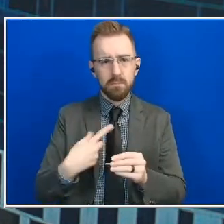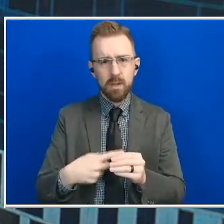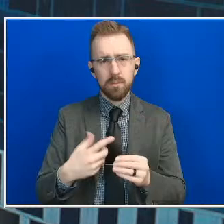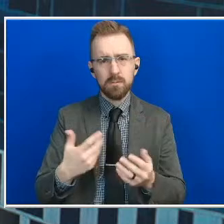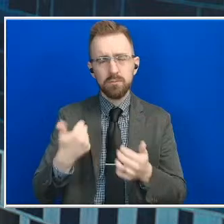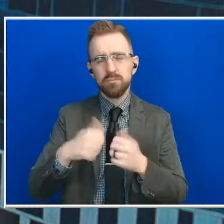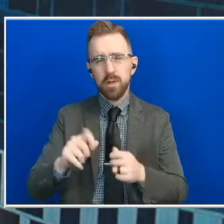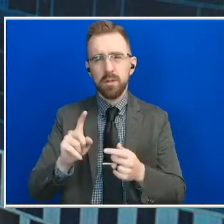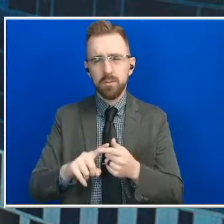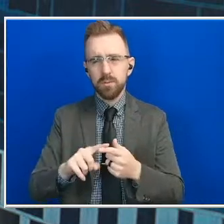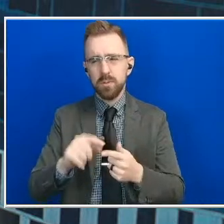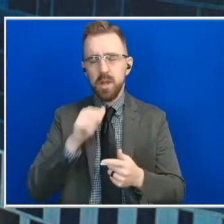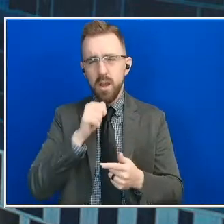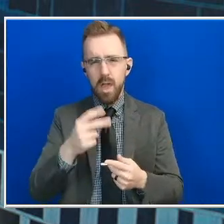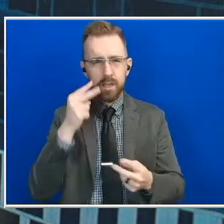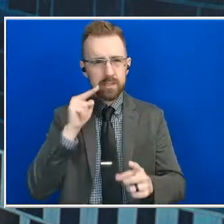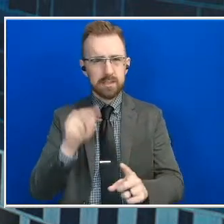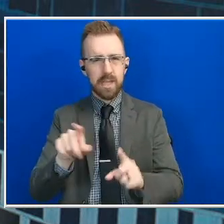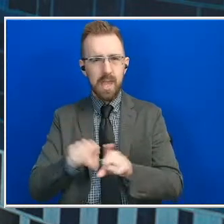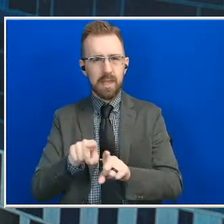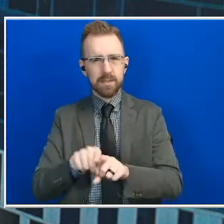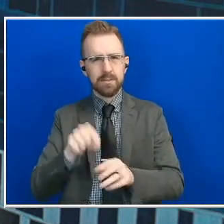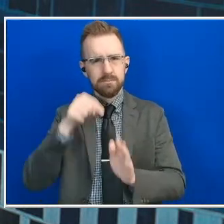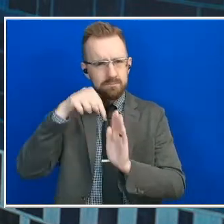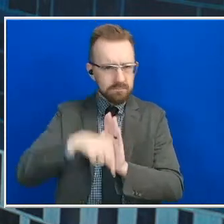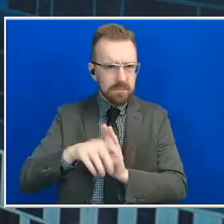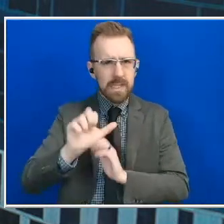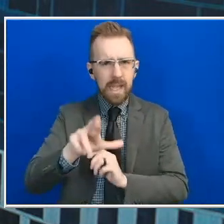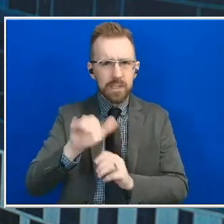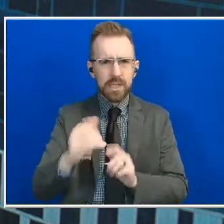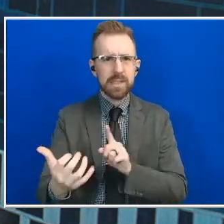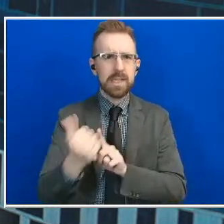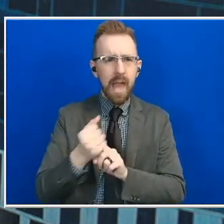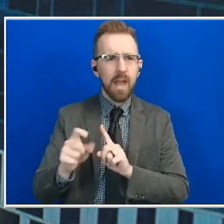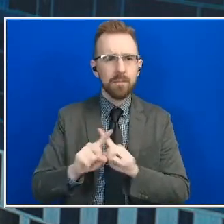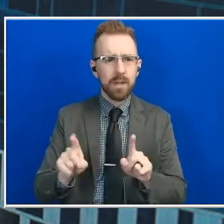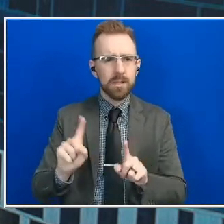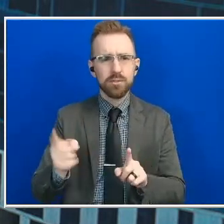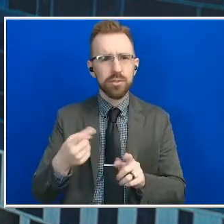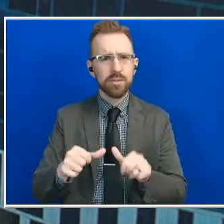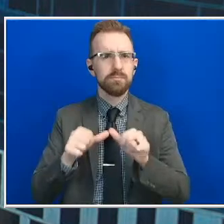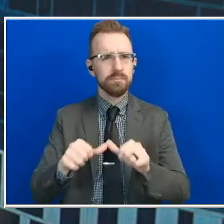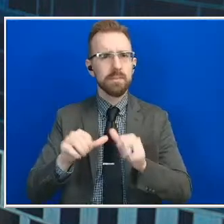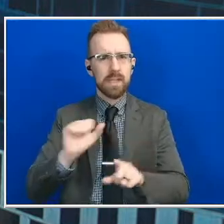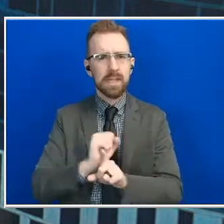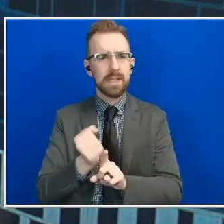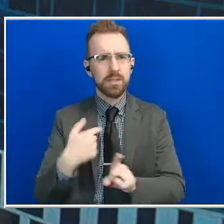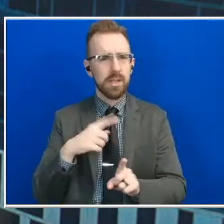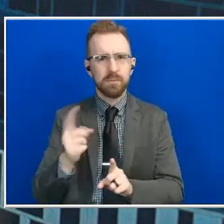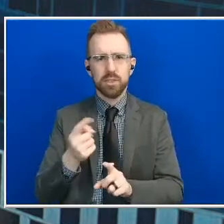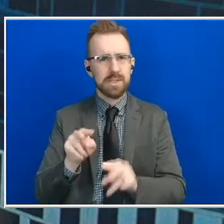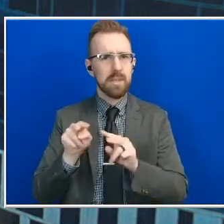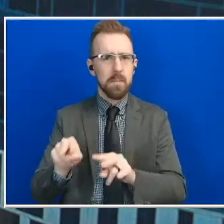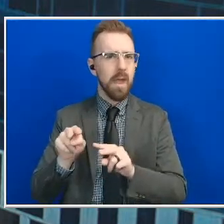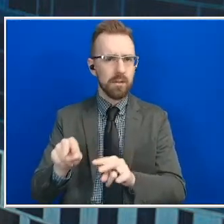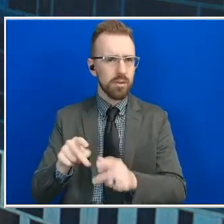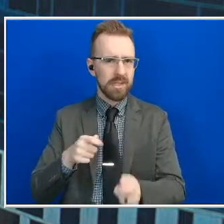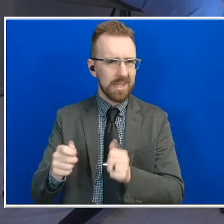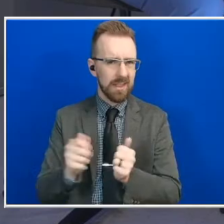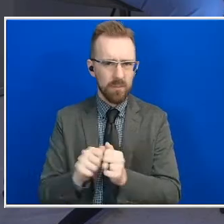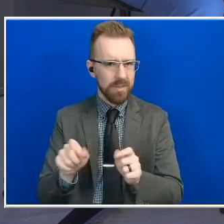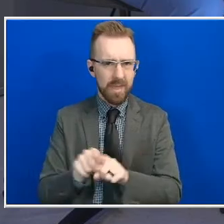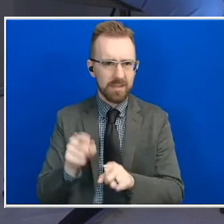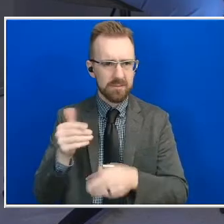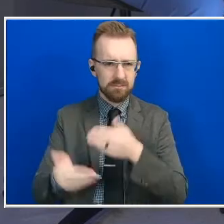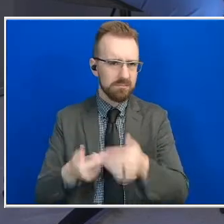see it as like this invasive cancer that's attacking me, but just like a chronic condition that I'm just keeping my eyes on and dealing with as it changes. Do you